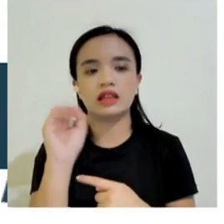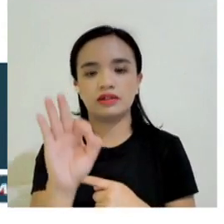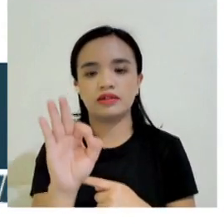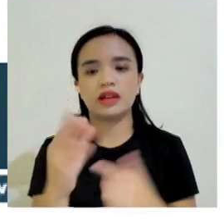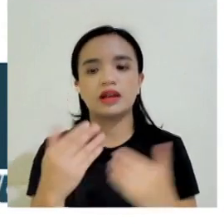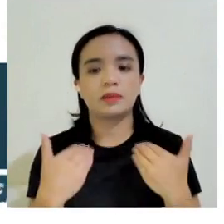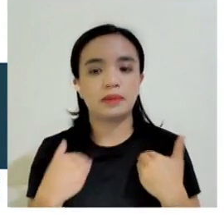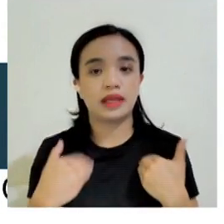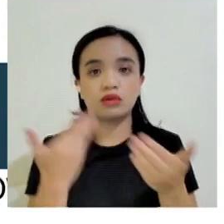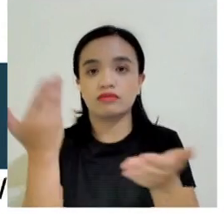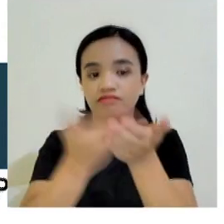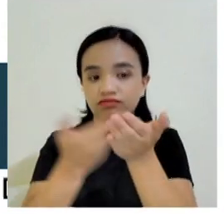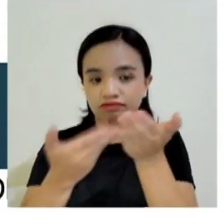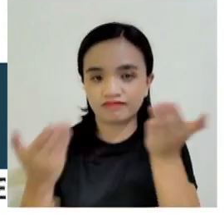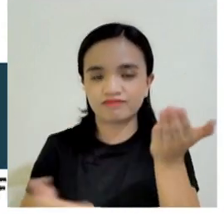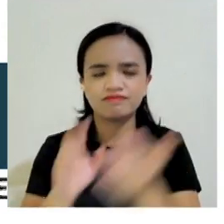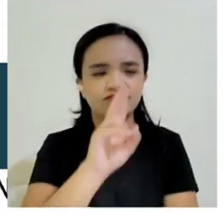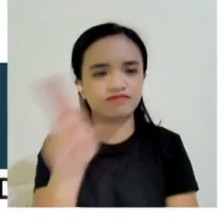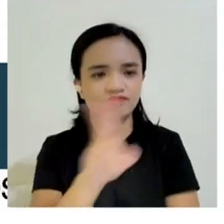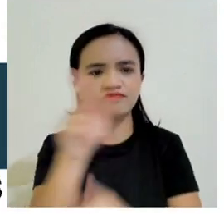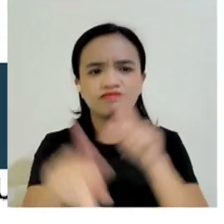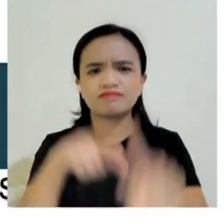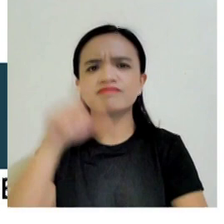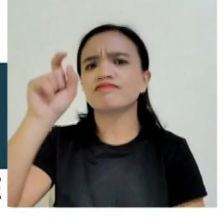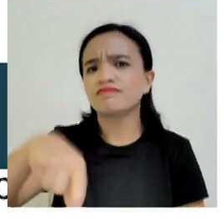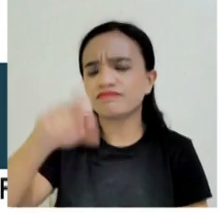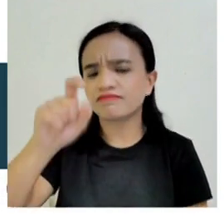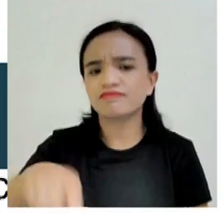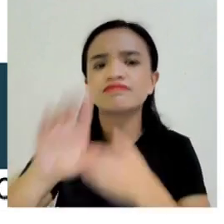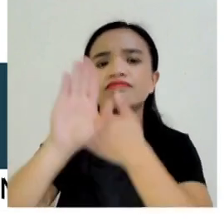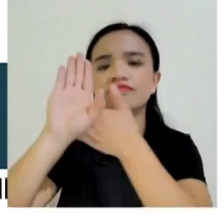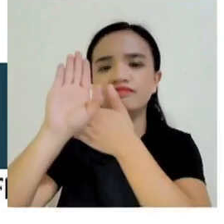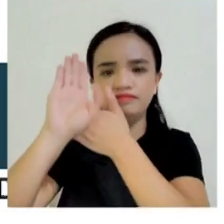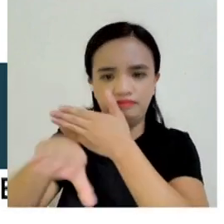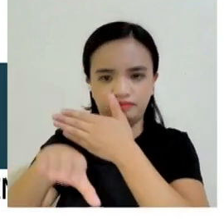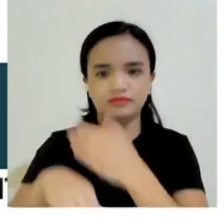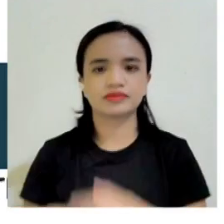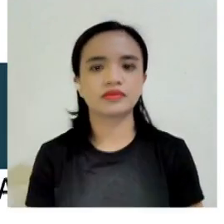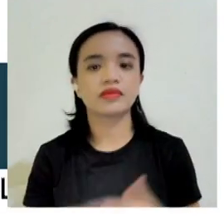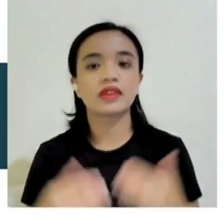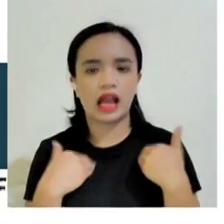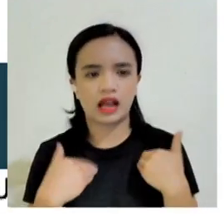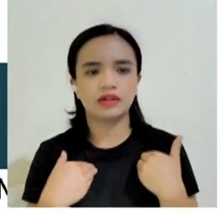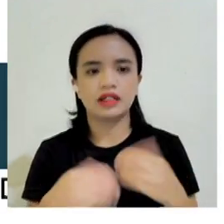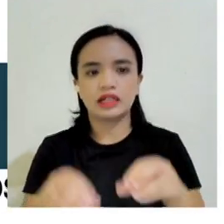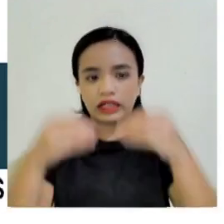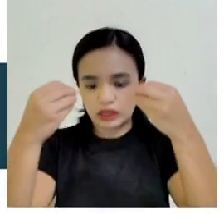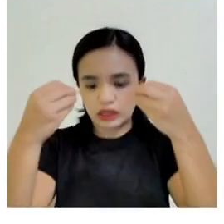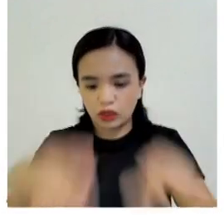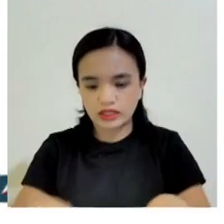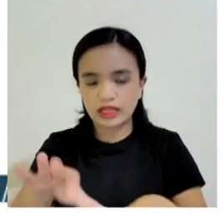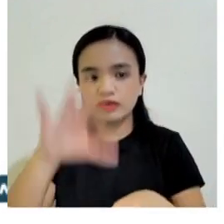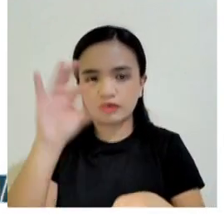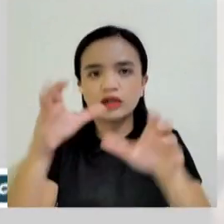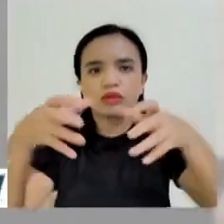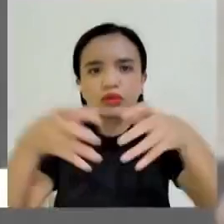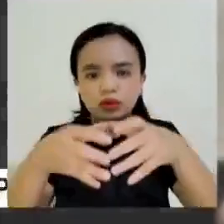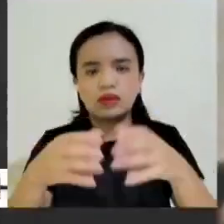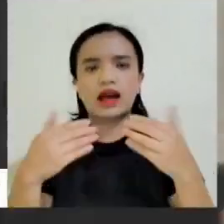mga pasero, ay dapat po ito turn over yan. Mayroon po kaming lost and found section and unit.